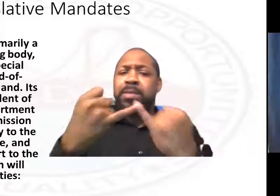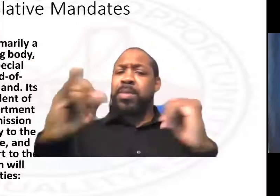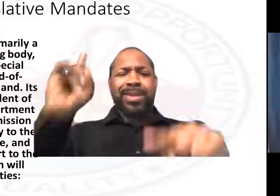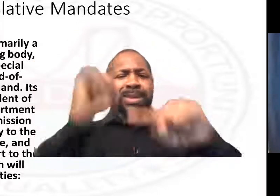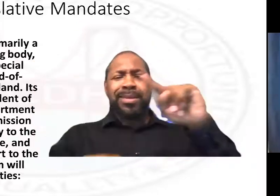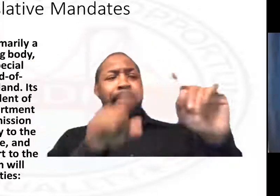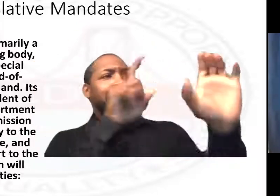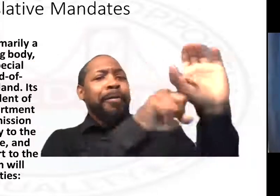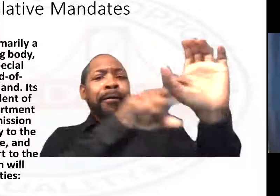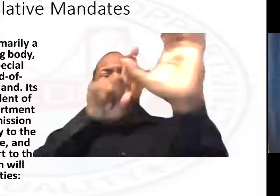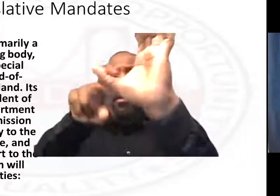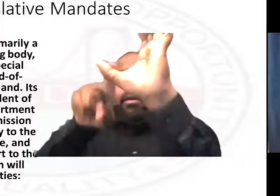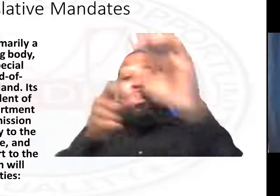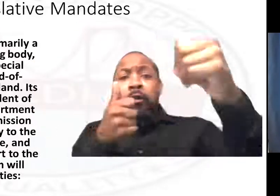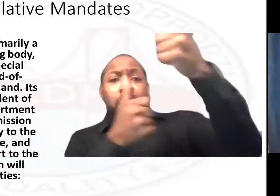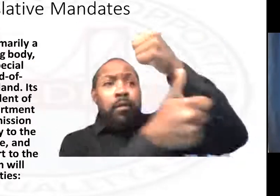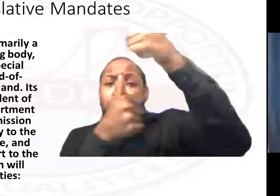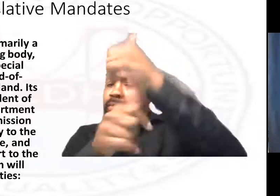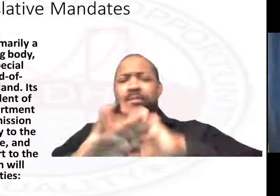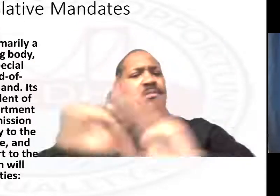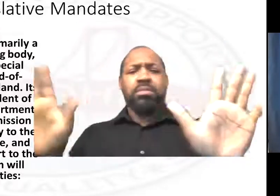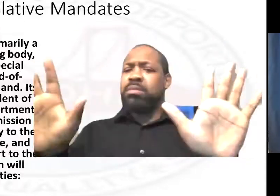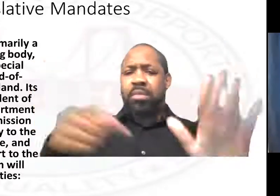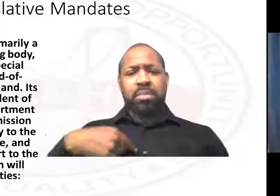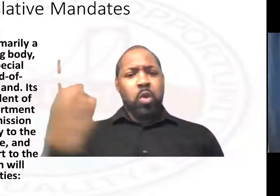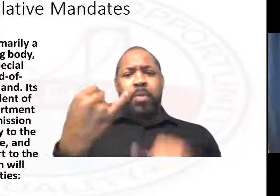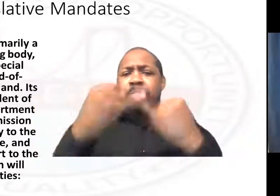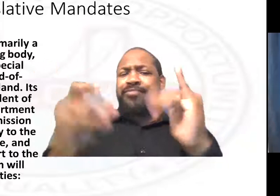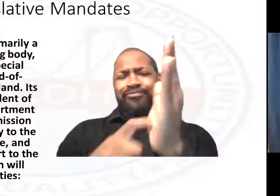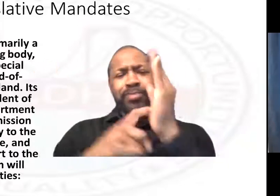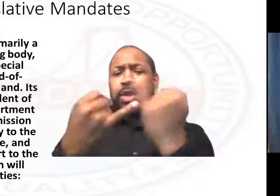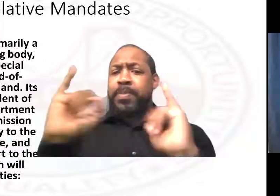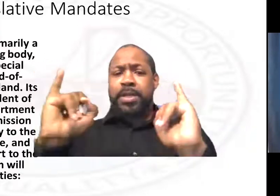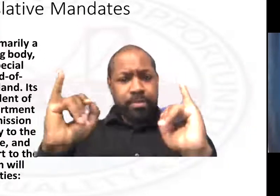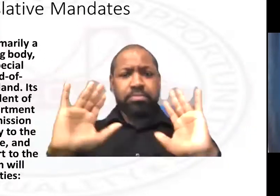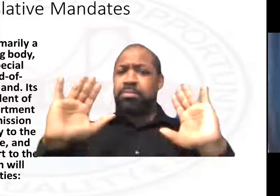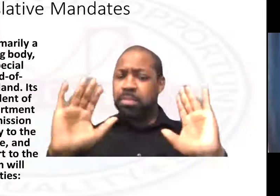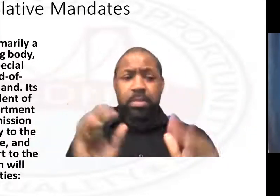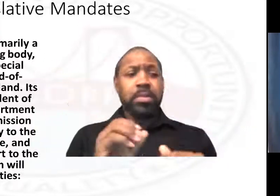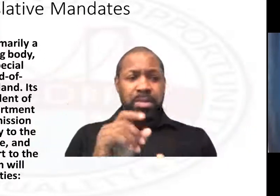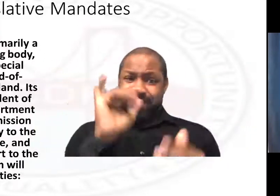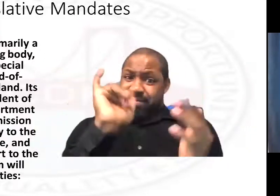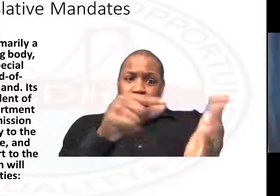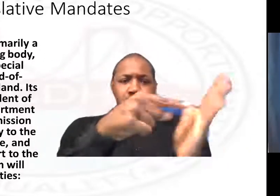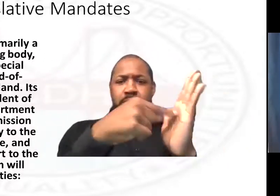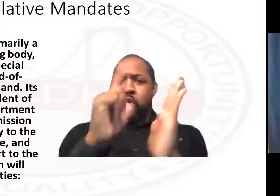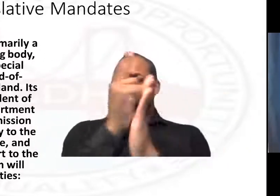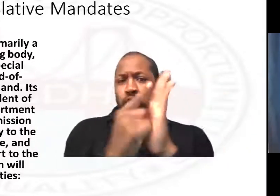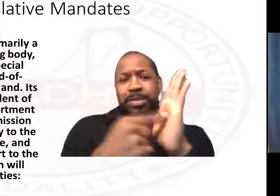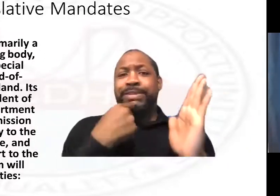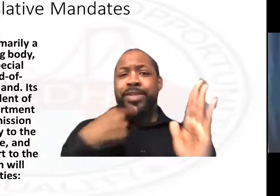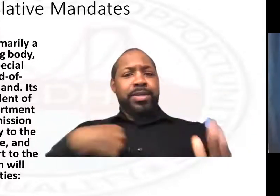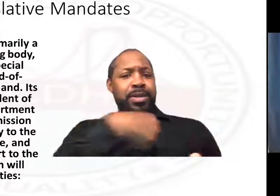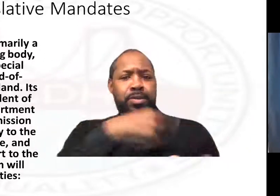within the state. And the commissions shall be accountable directly to the executive office of the